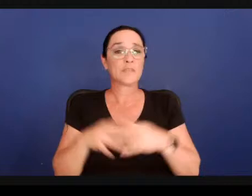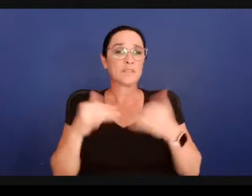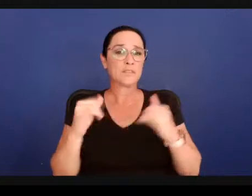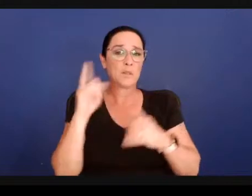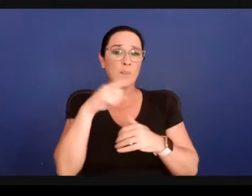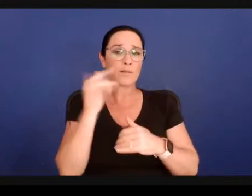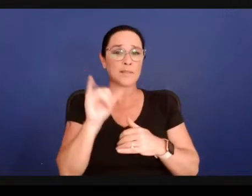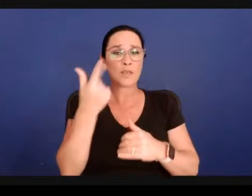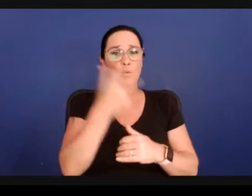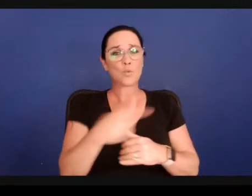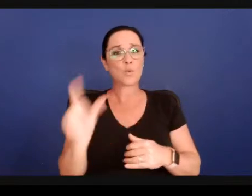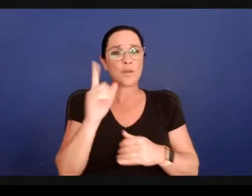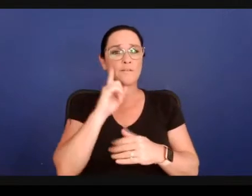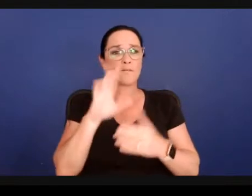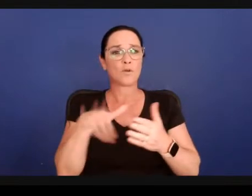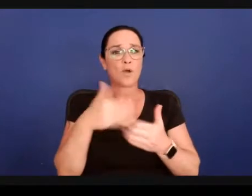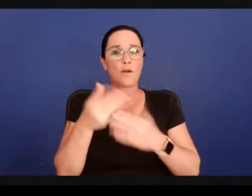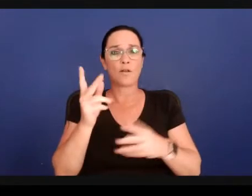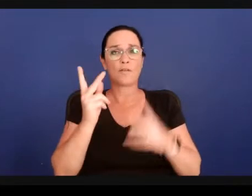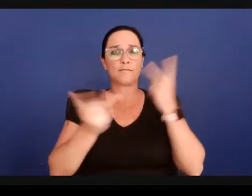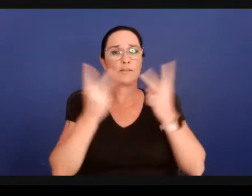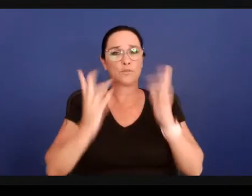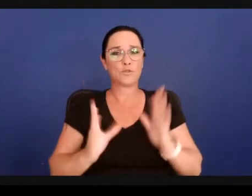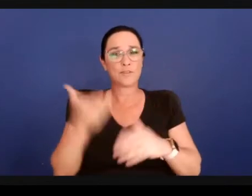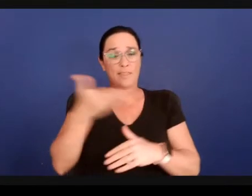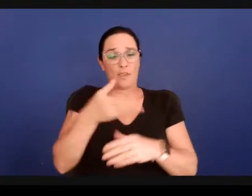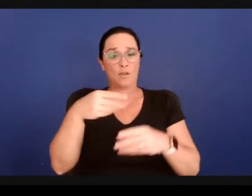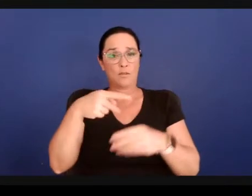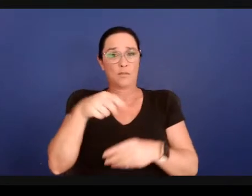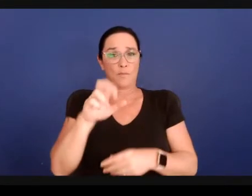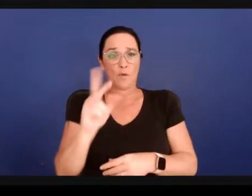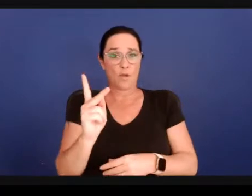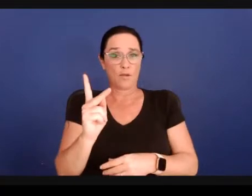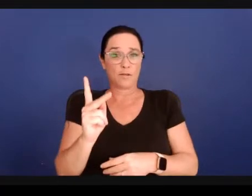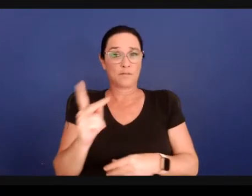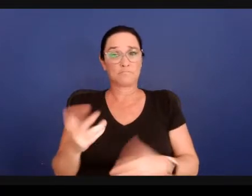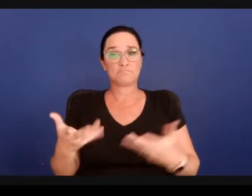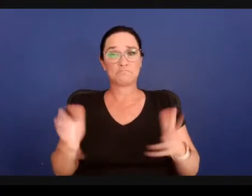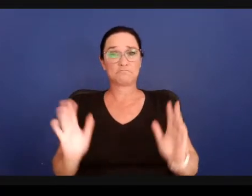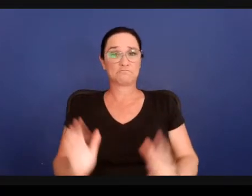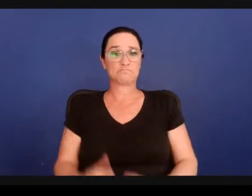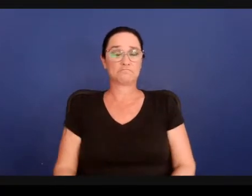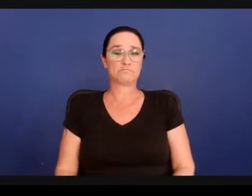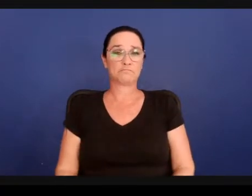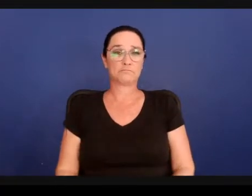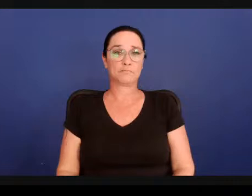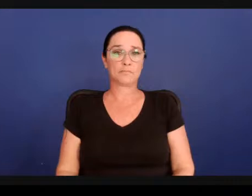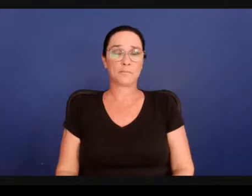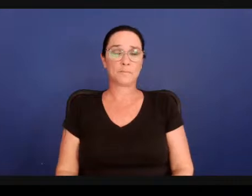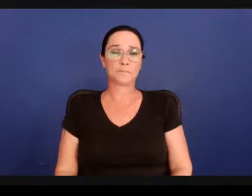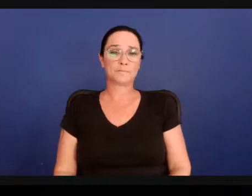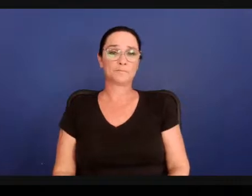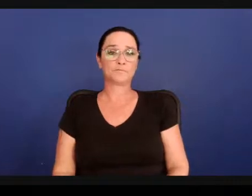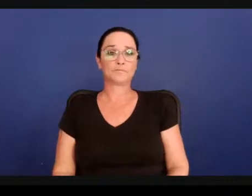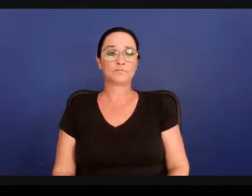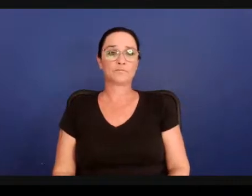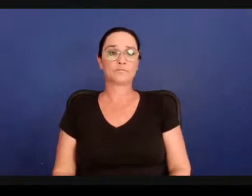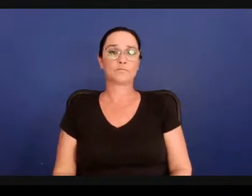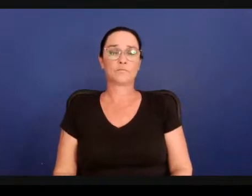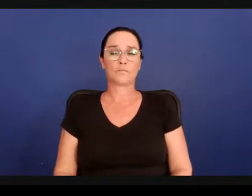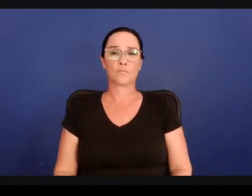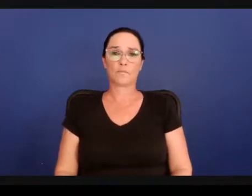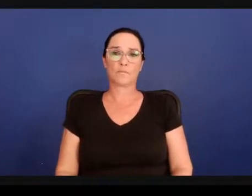for visitors in the national park, and that's what we have to go on today here. So we'll move on to